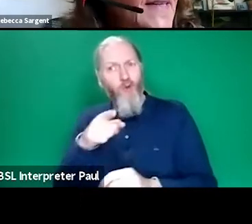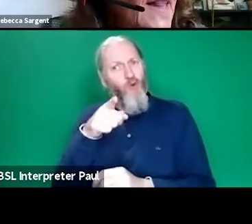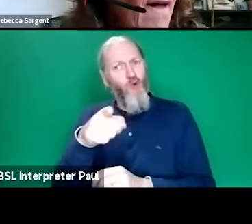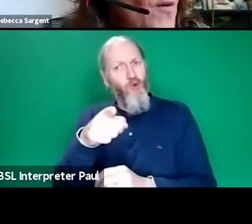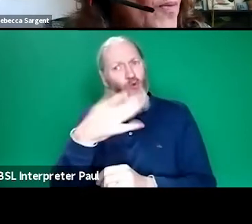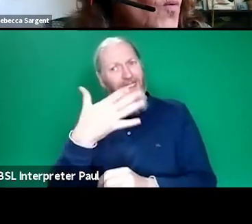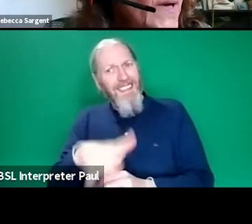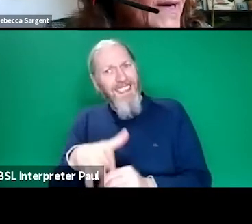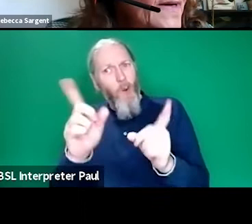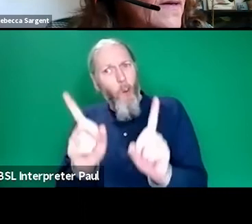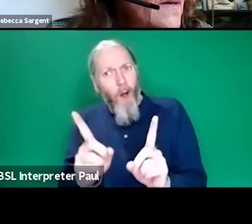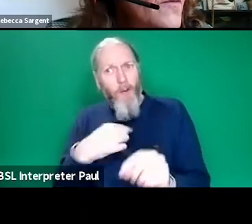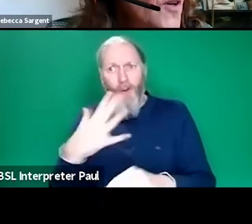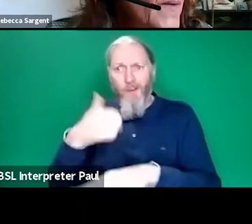communities.